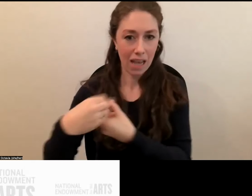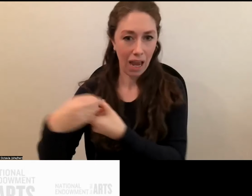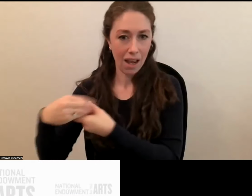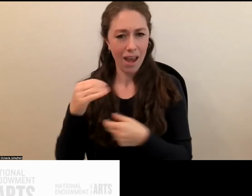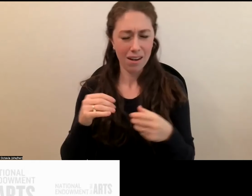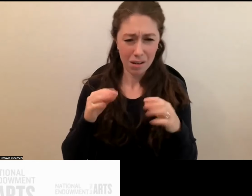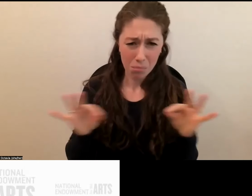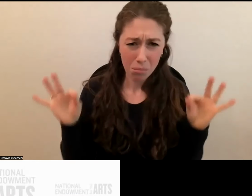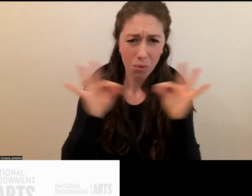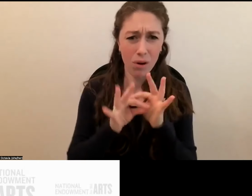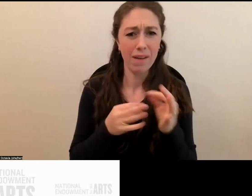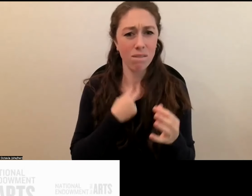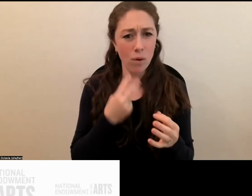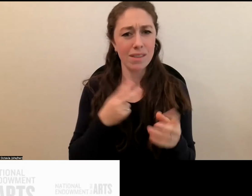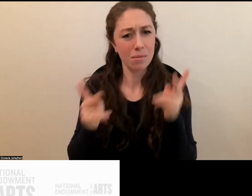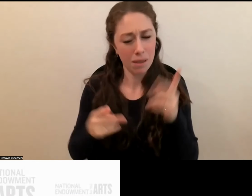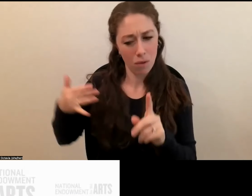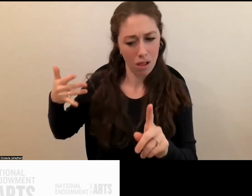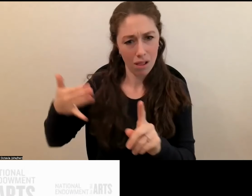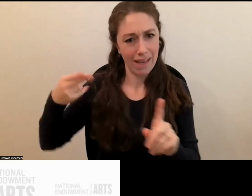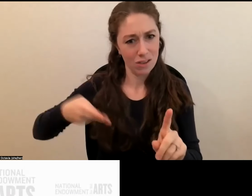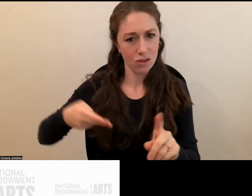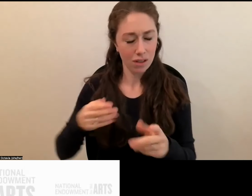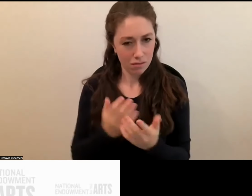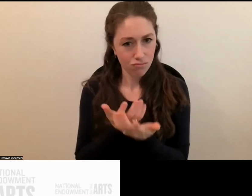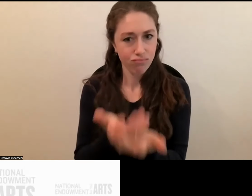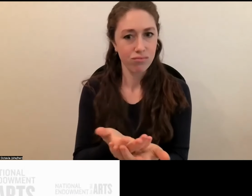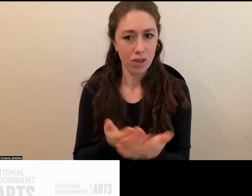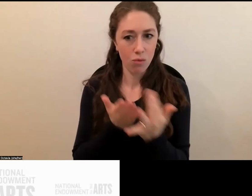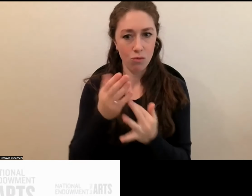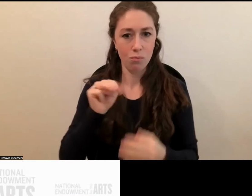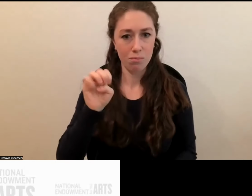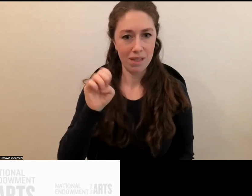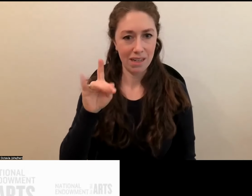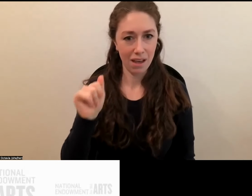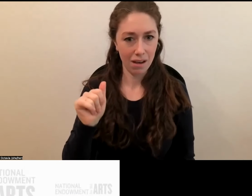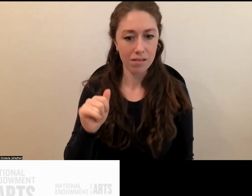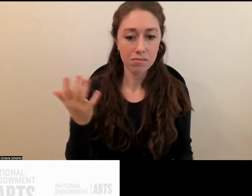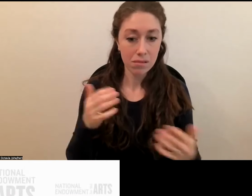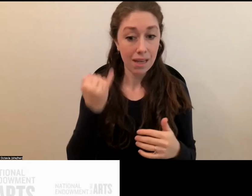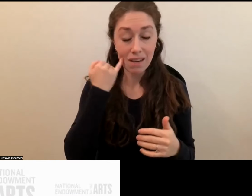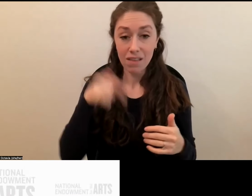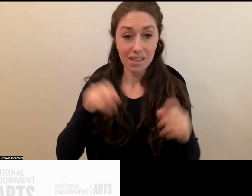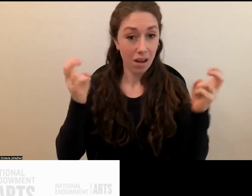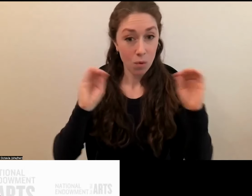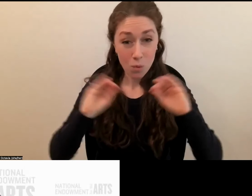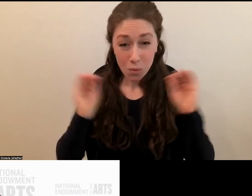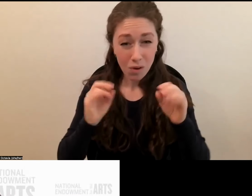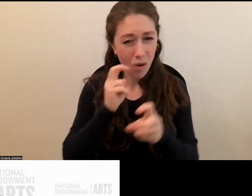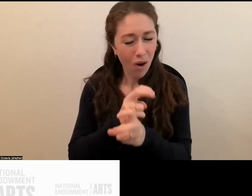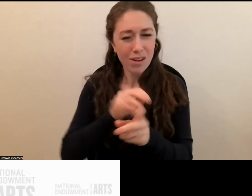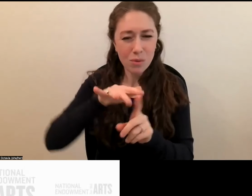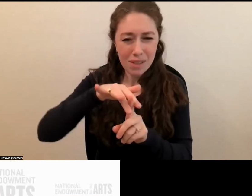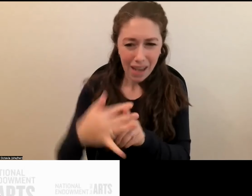and histories through media. We thought this topic would be a great way to help our field contextualize the contributions of this field in lifting